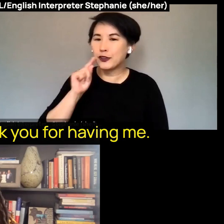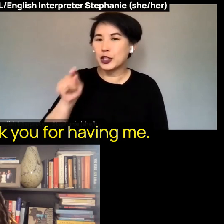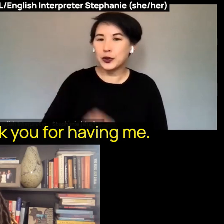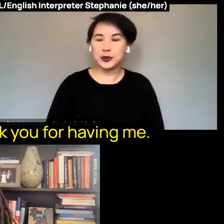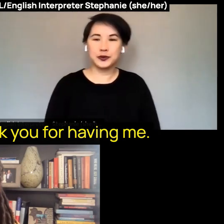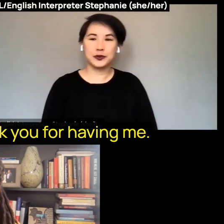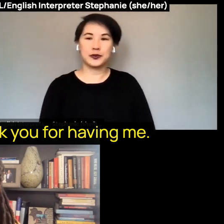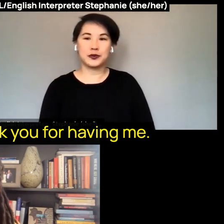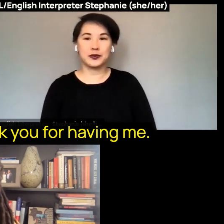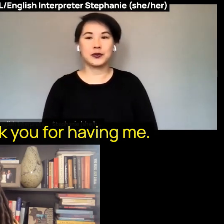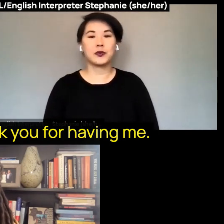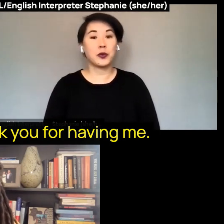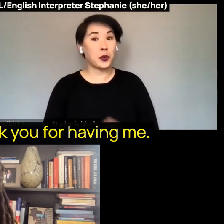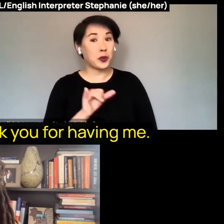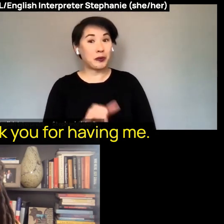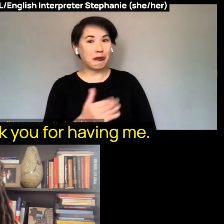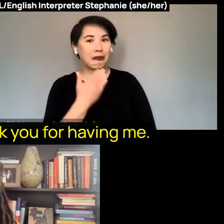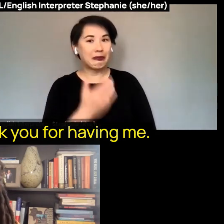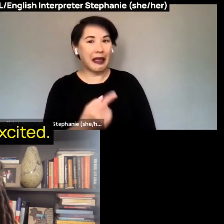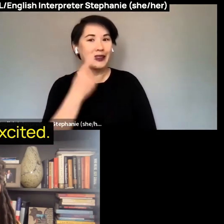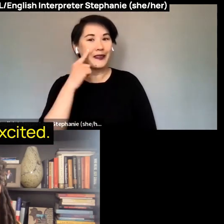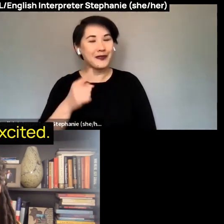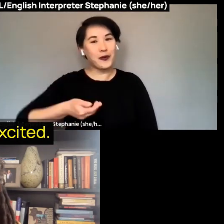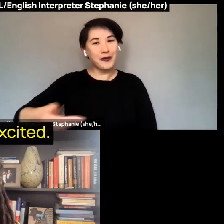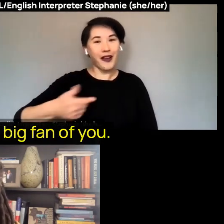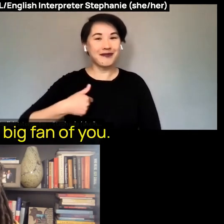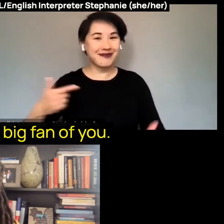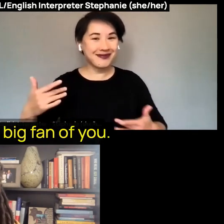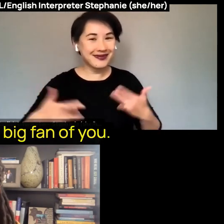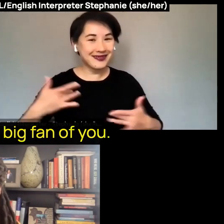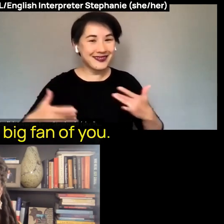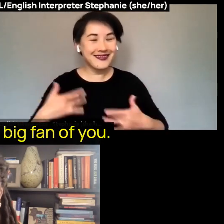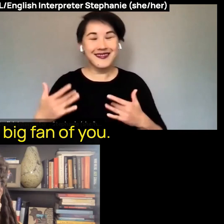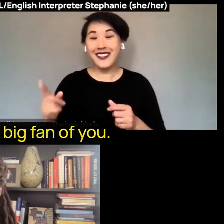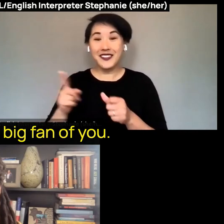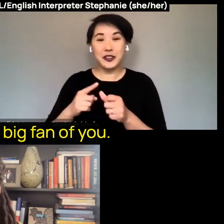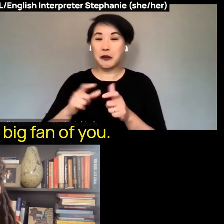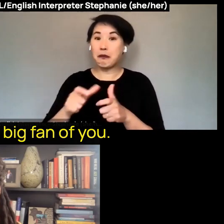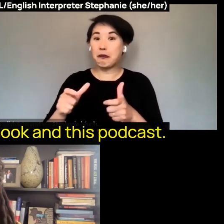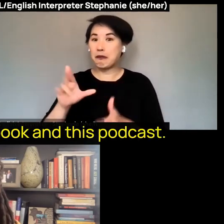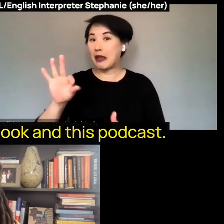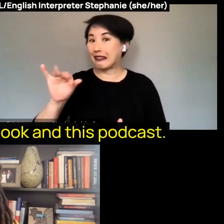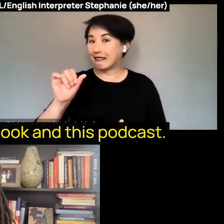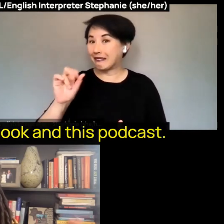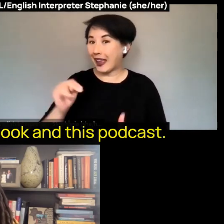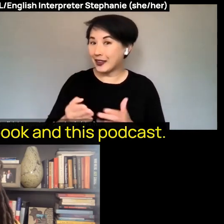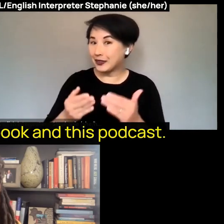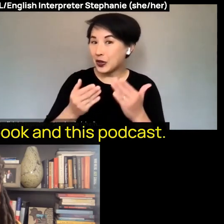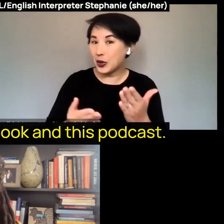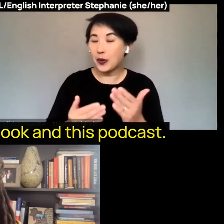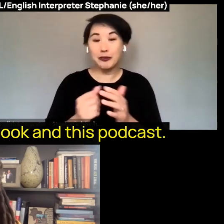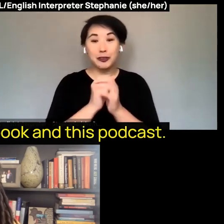Oh, well, first of all, thank you for having me. I'm super excited. One, because I'm a big fan of you. Congratulations on